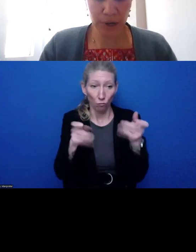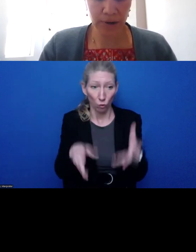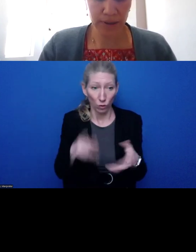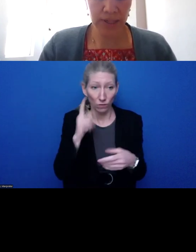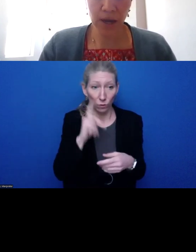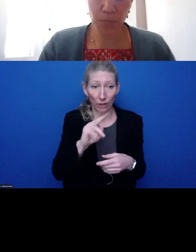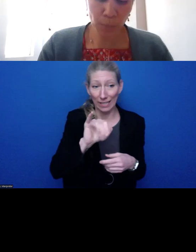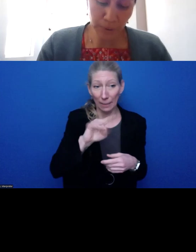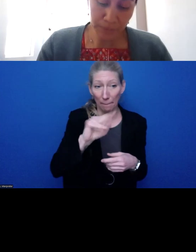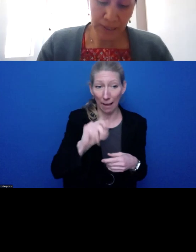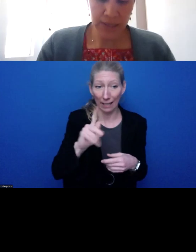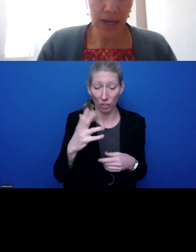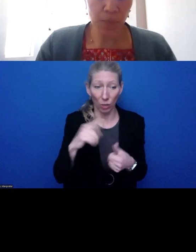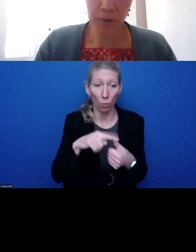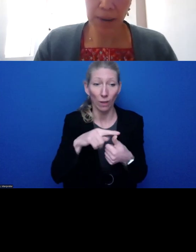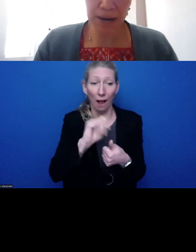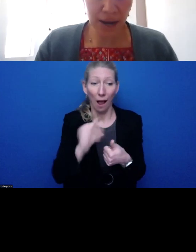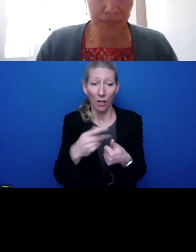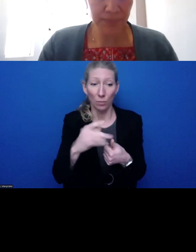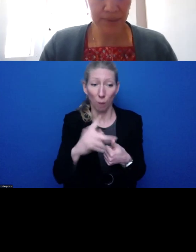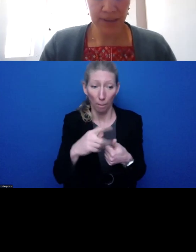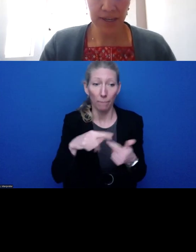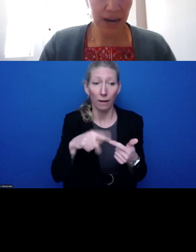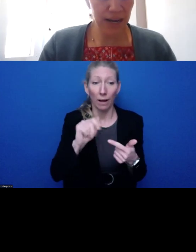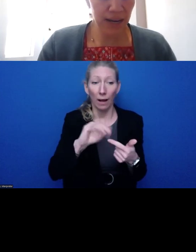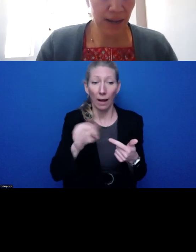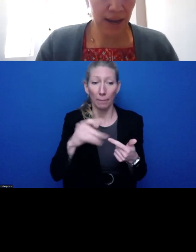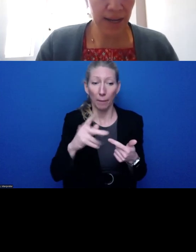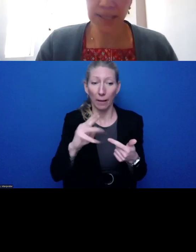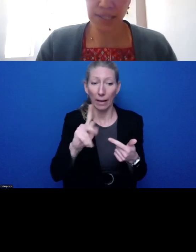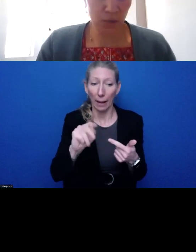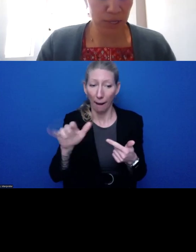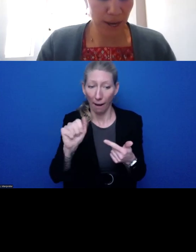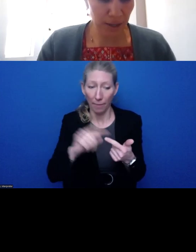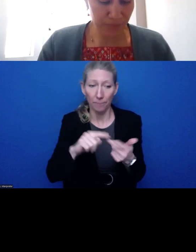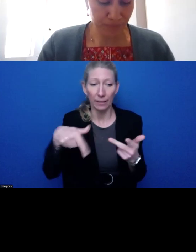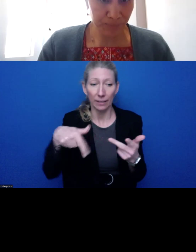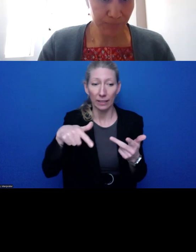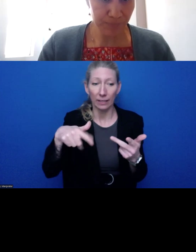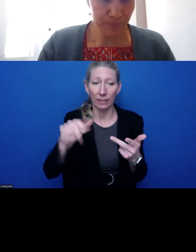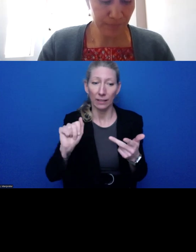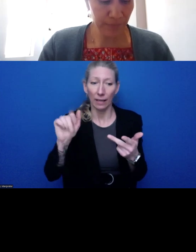K'iche' were the Amaq, the Kamha, the Kalel, and Atzih Winak.